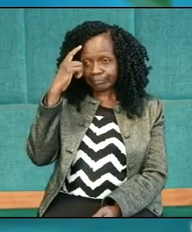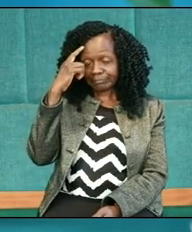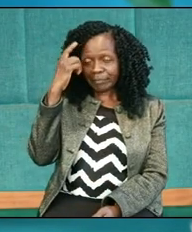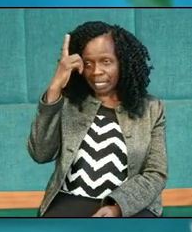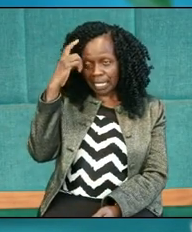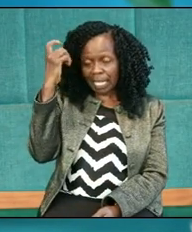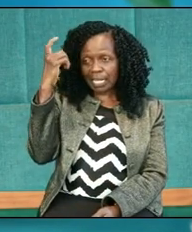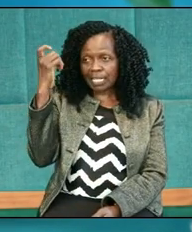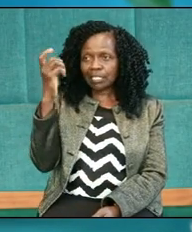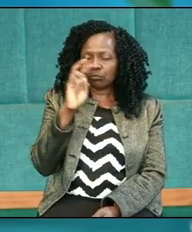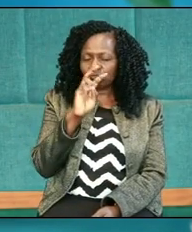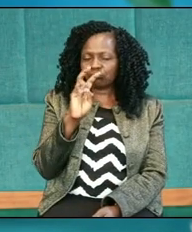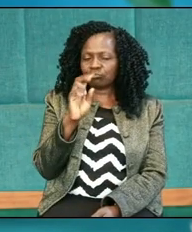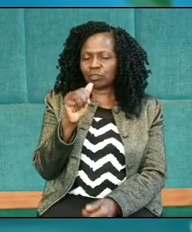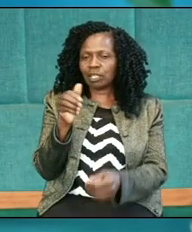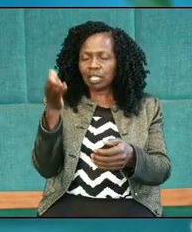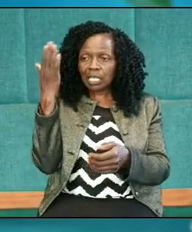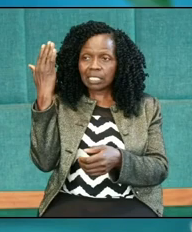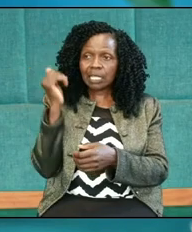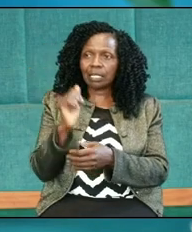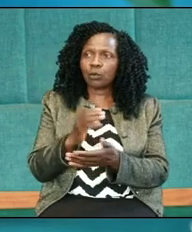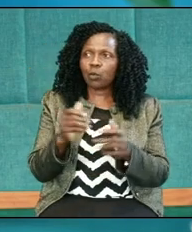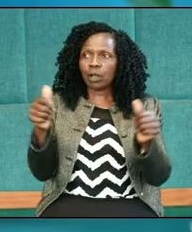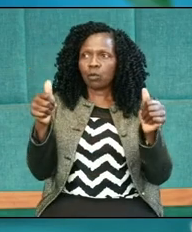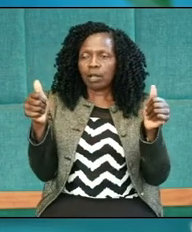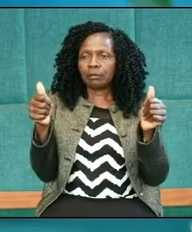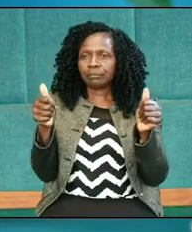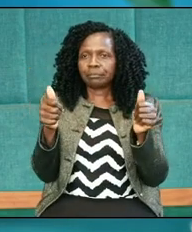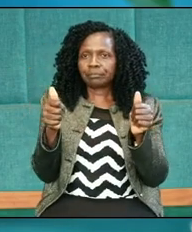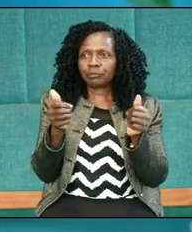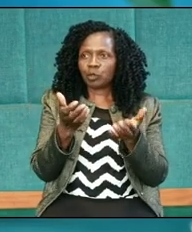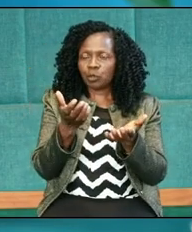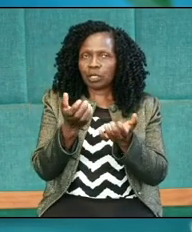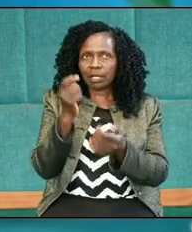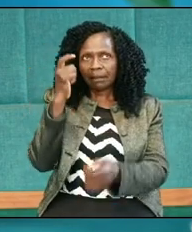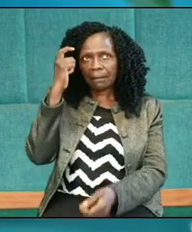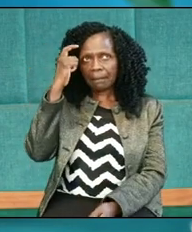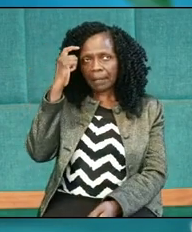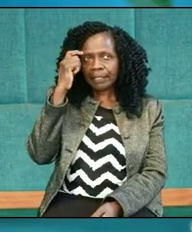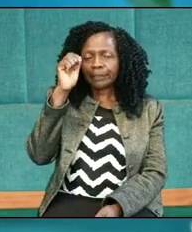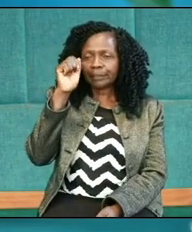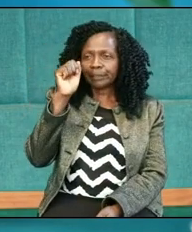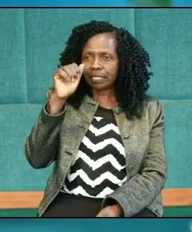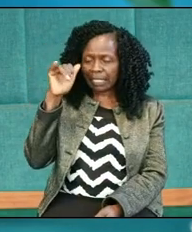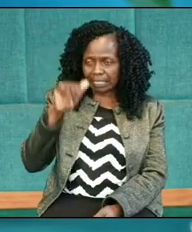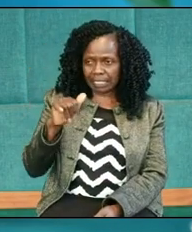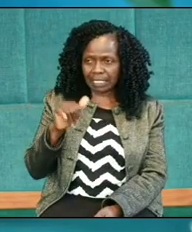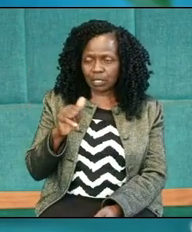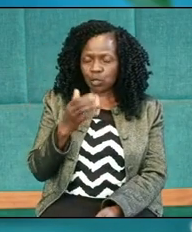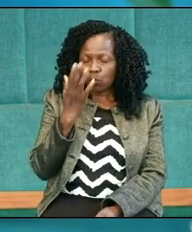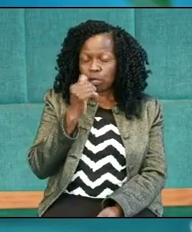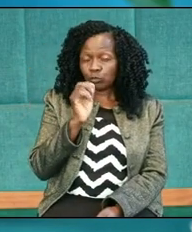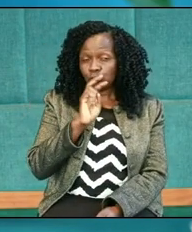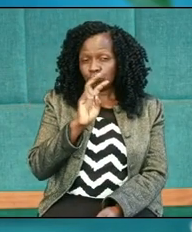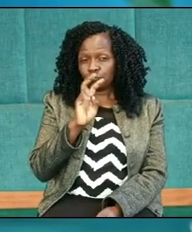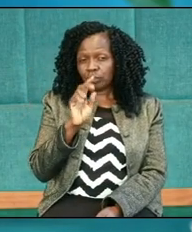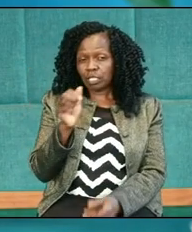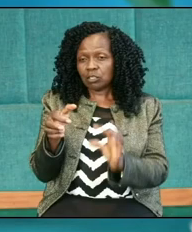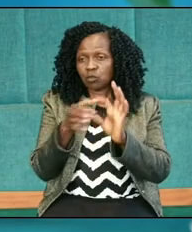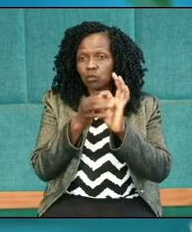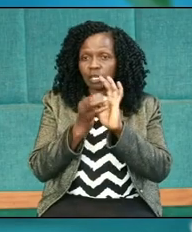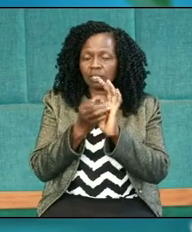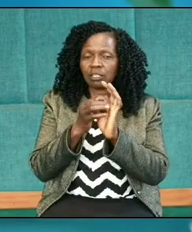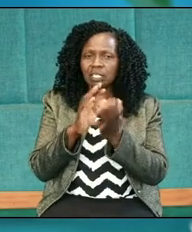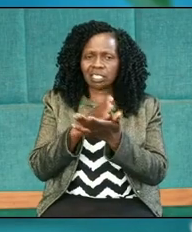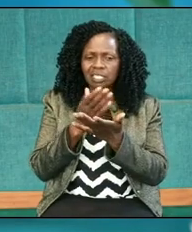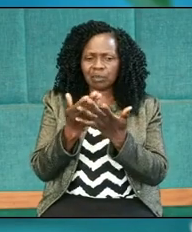we looked at it. And we are able to appreciate that indeed the mind exists, and therefore we want to see that connection. Is